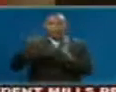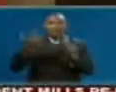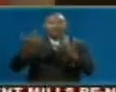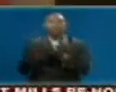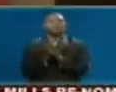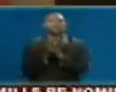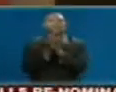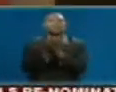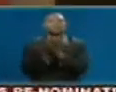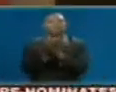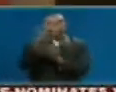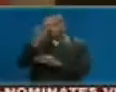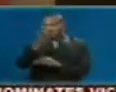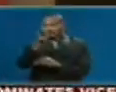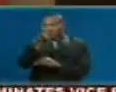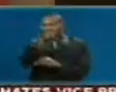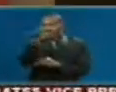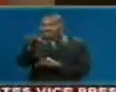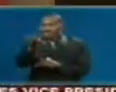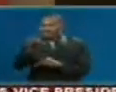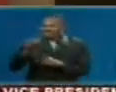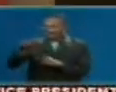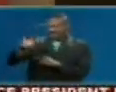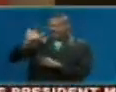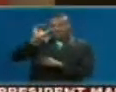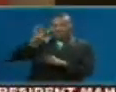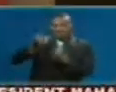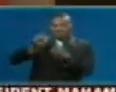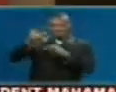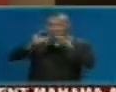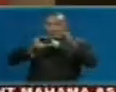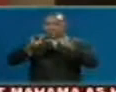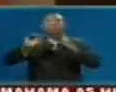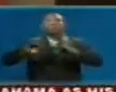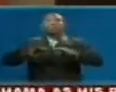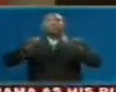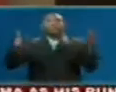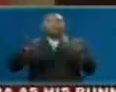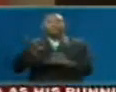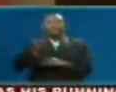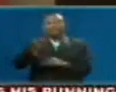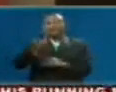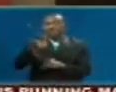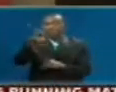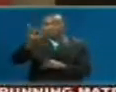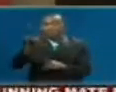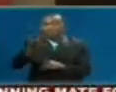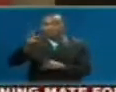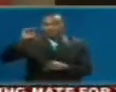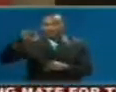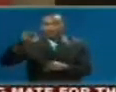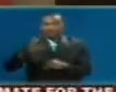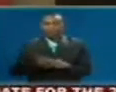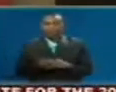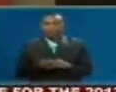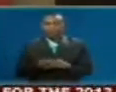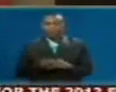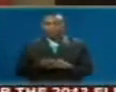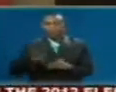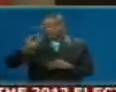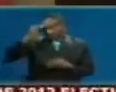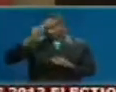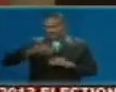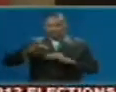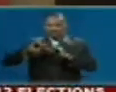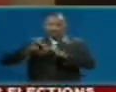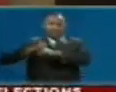Two new patrol boats being built for the Navy by China have been commissioned in Beijing. The Minister for Defense, Lieutenant General